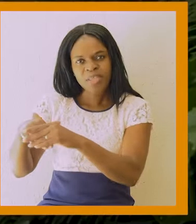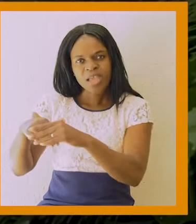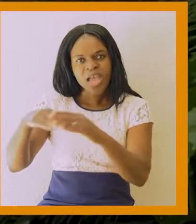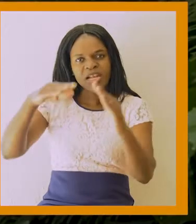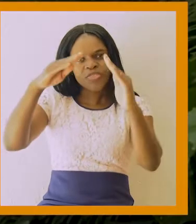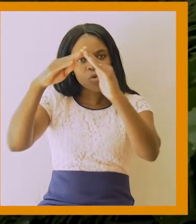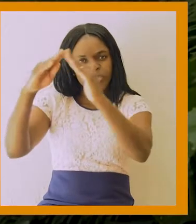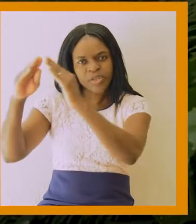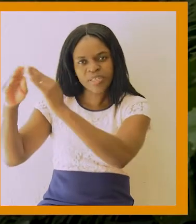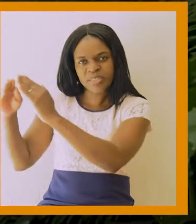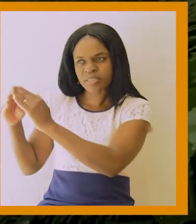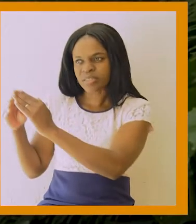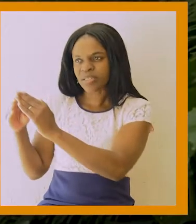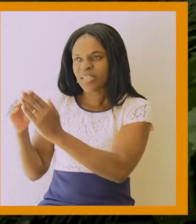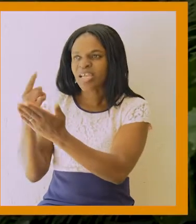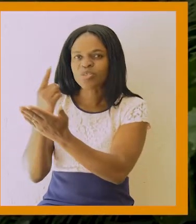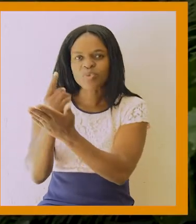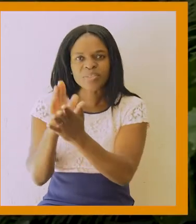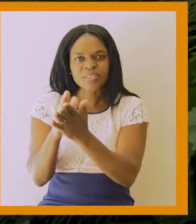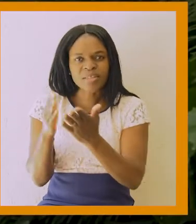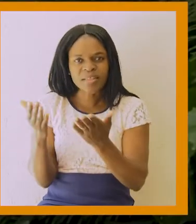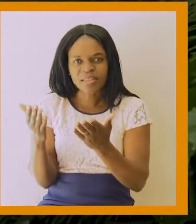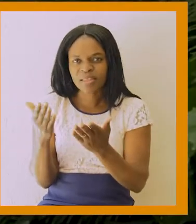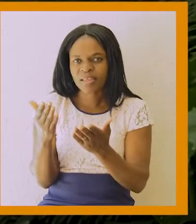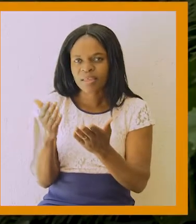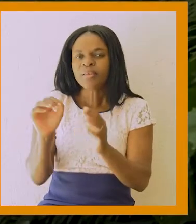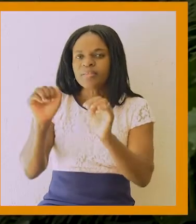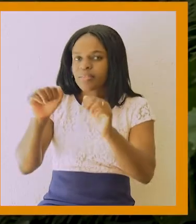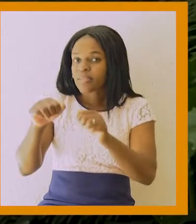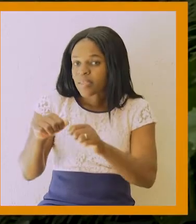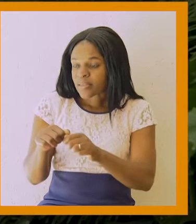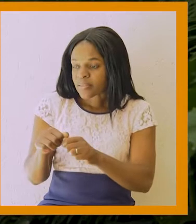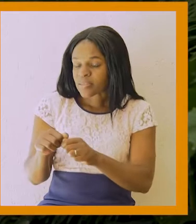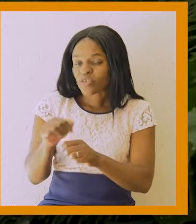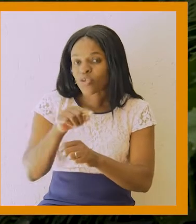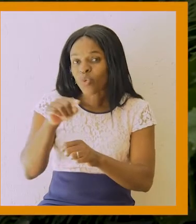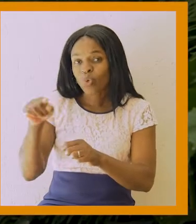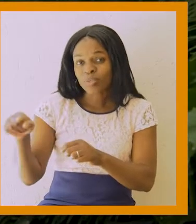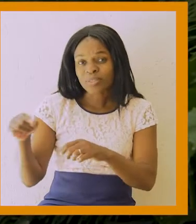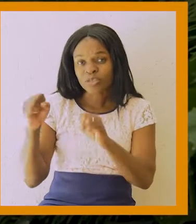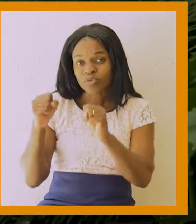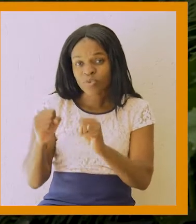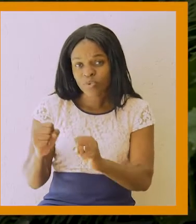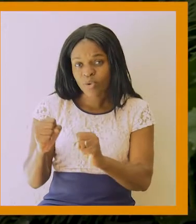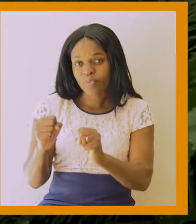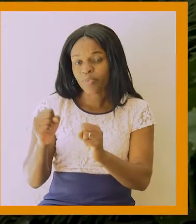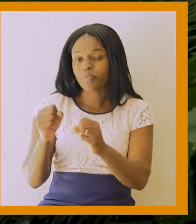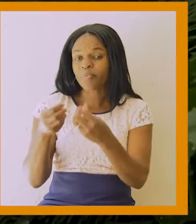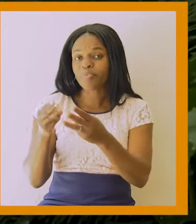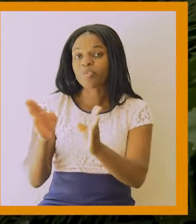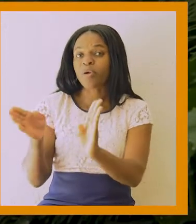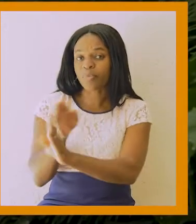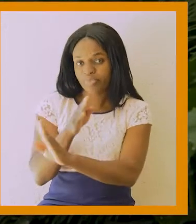idle. So during that time, they can be found to be exposed to those people who are so